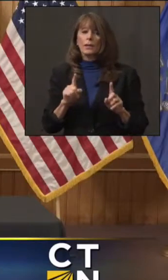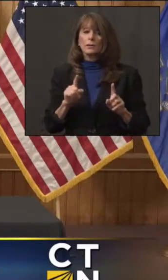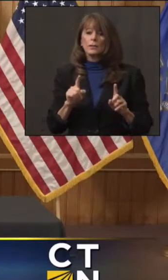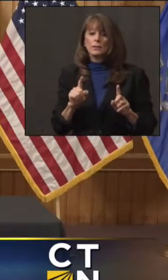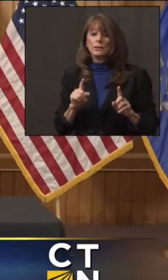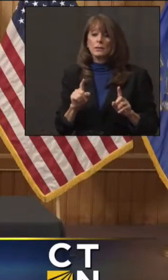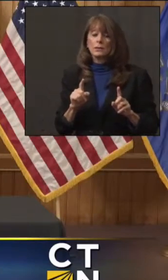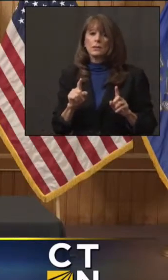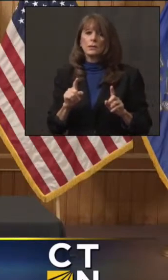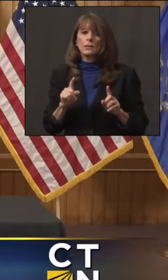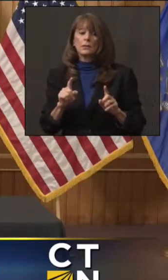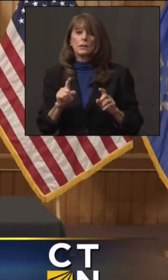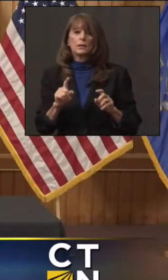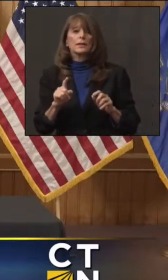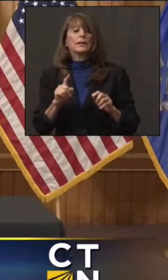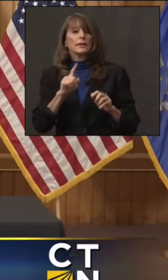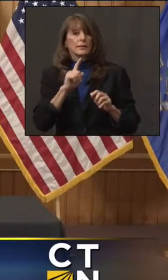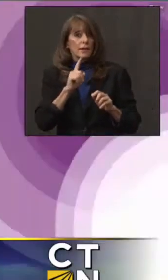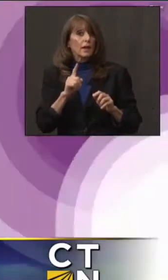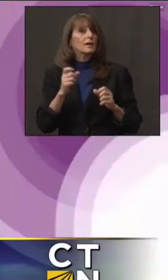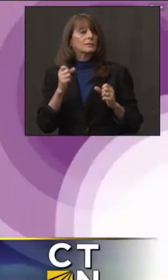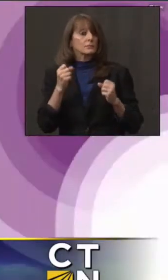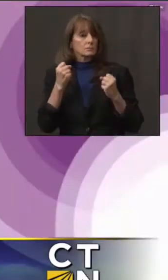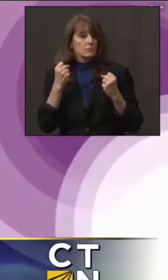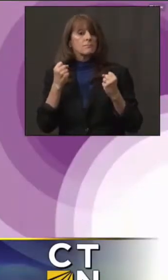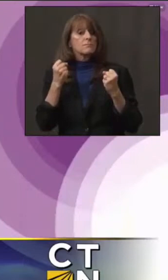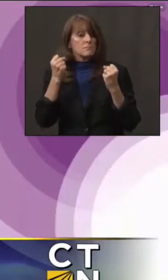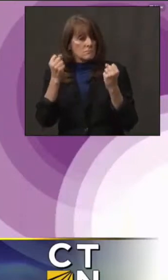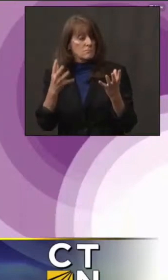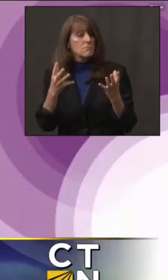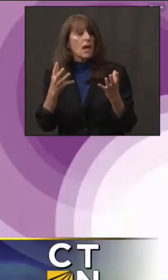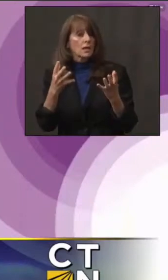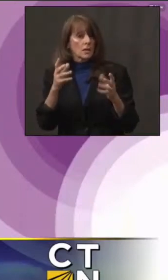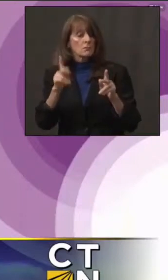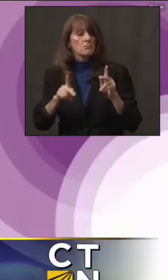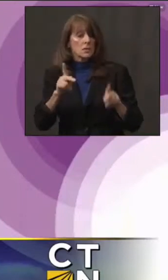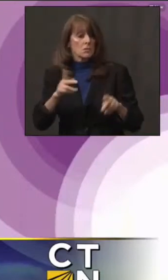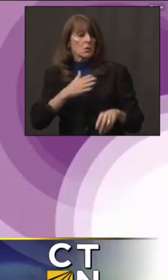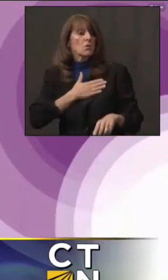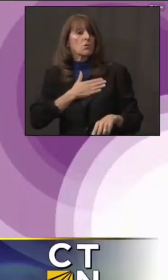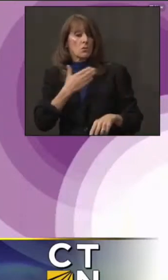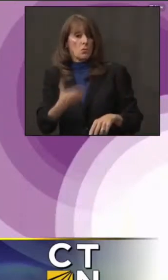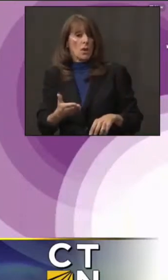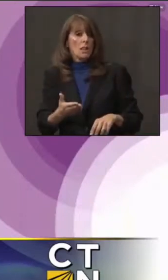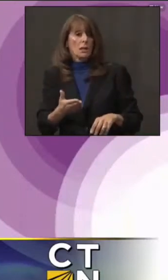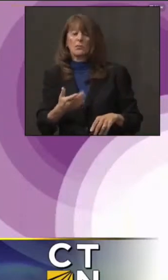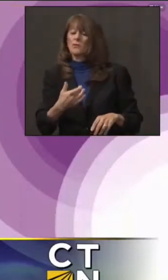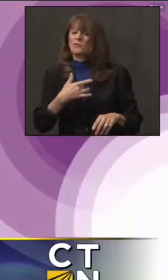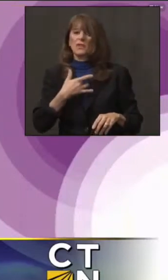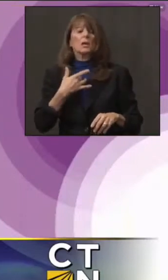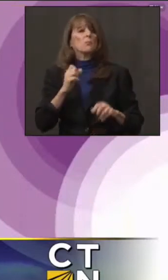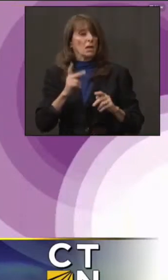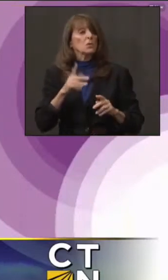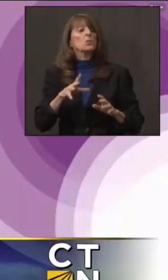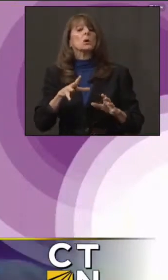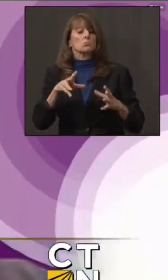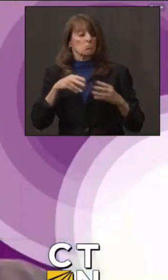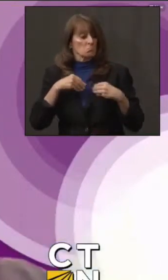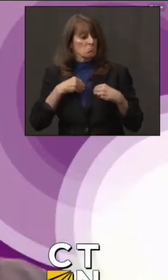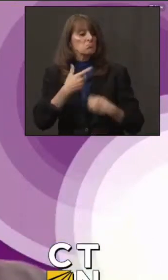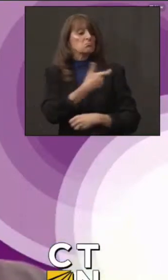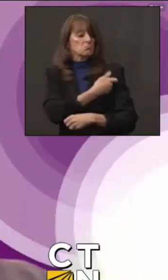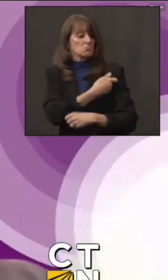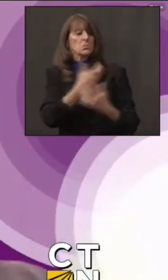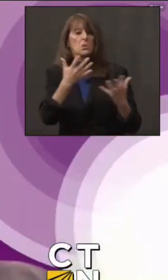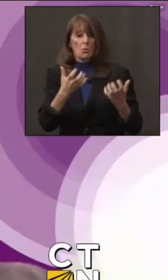a significant number, which based on what the commentary I gave earlier, we don't think that that's going to be the case. But in the event that there are